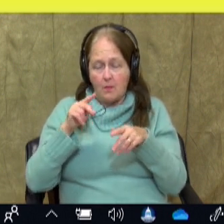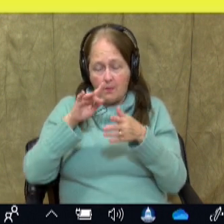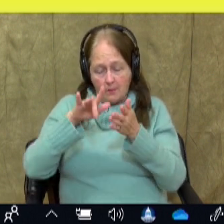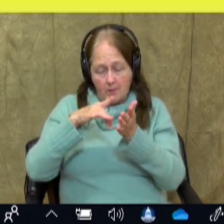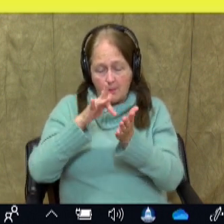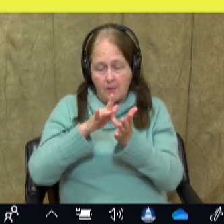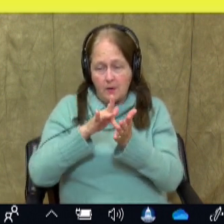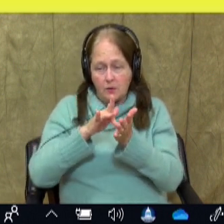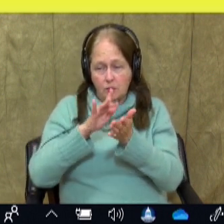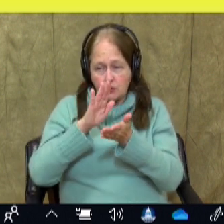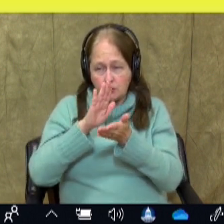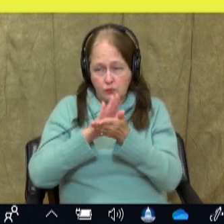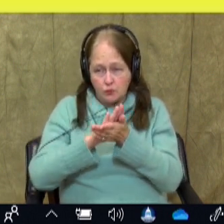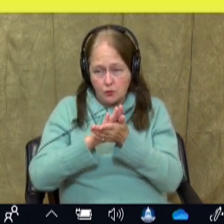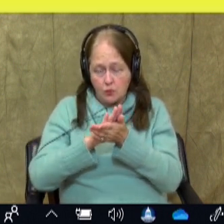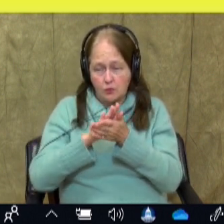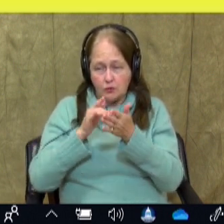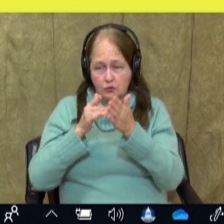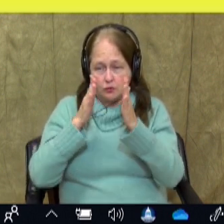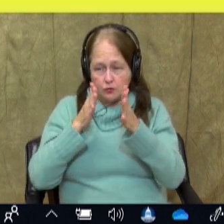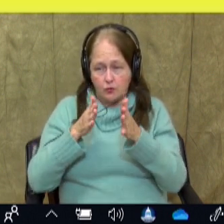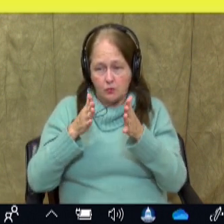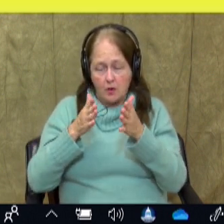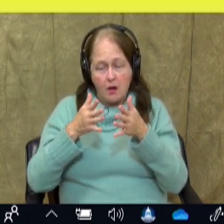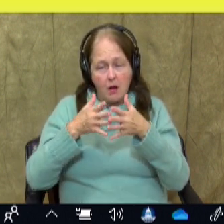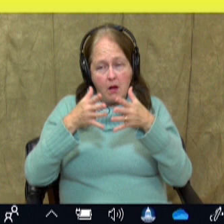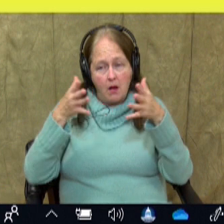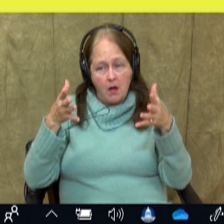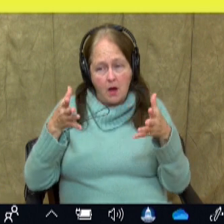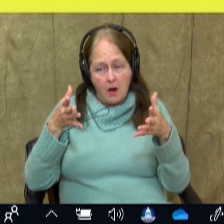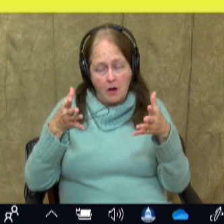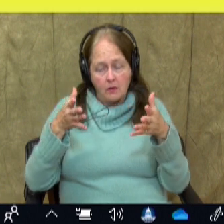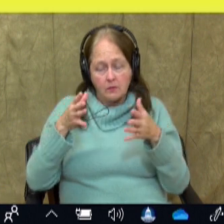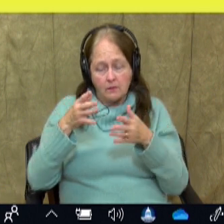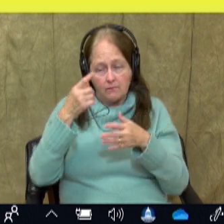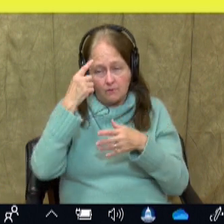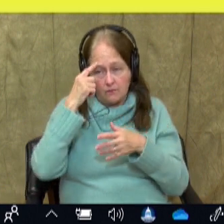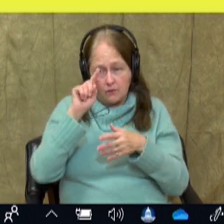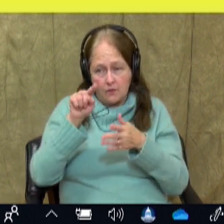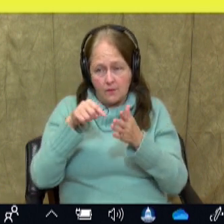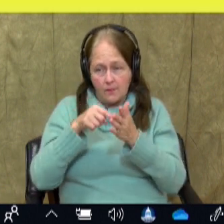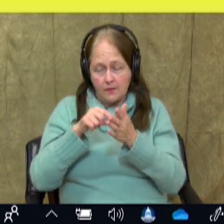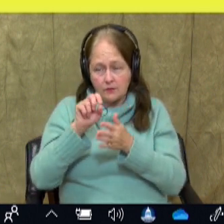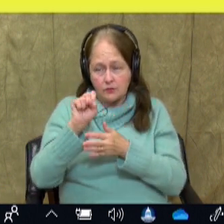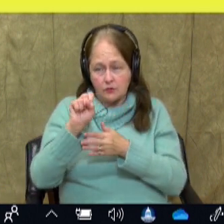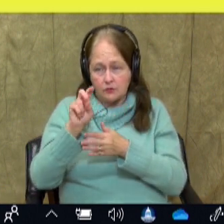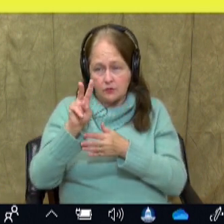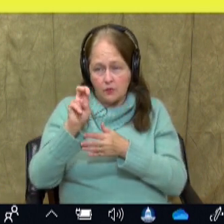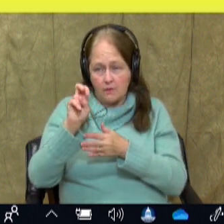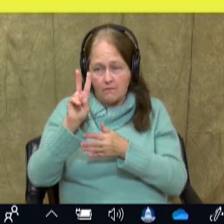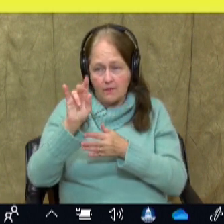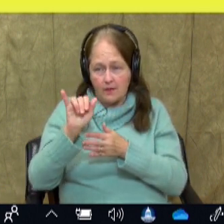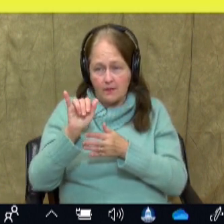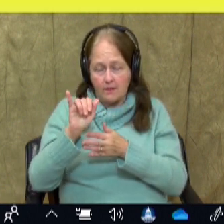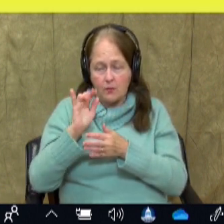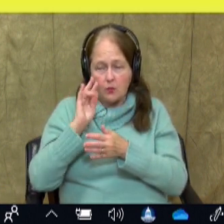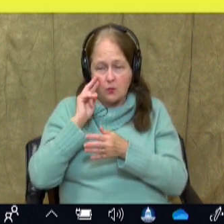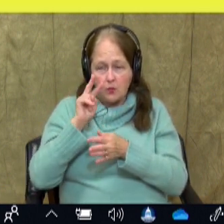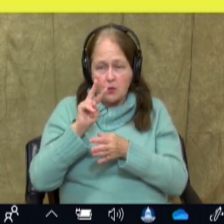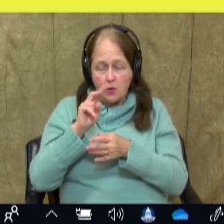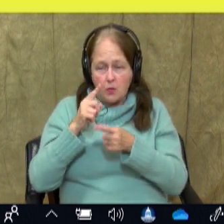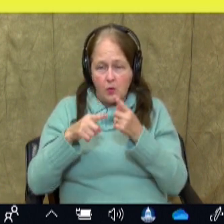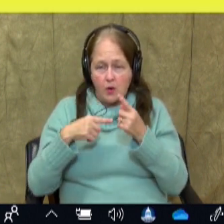middle school students, that's a lot of people that you're surveying. Now let's look at what we're talking